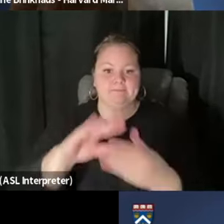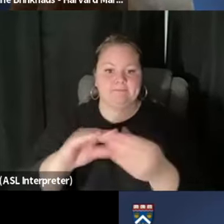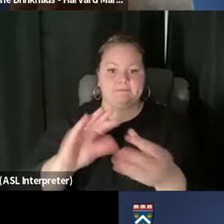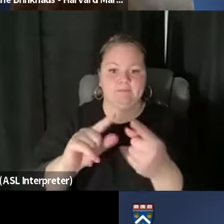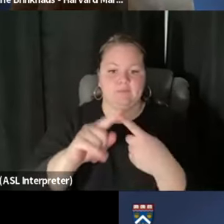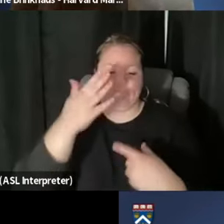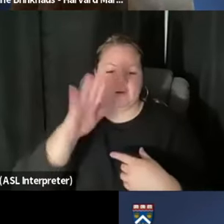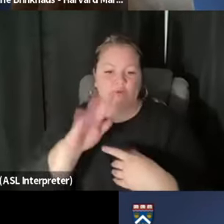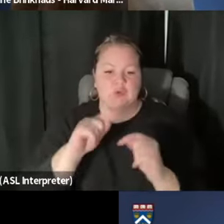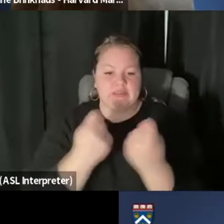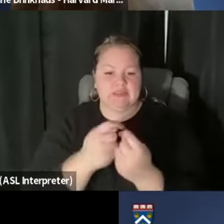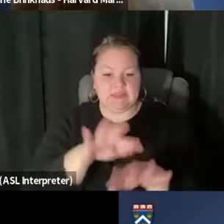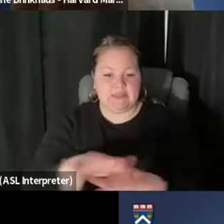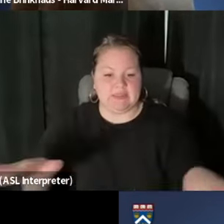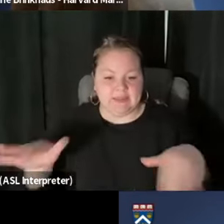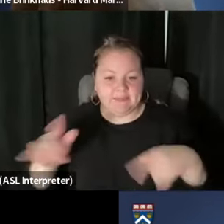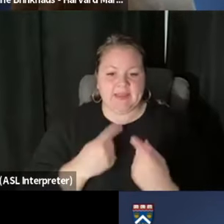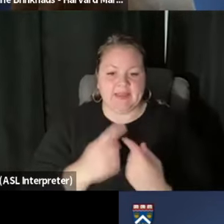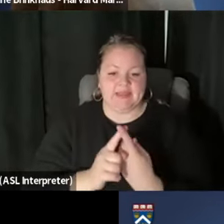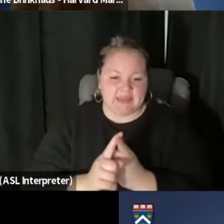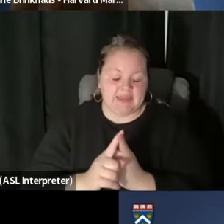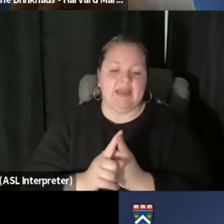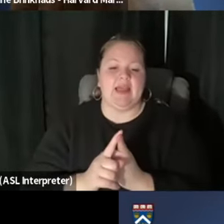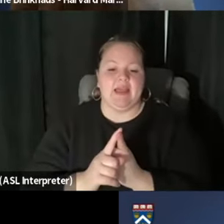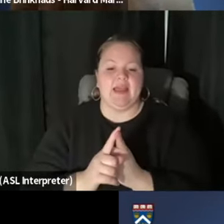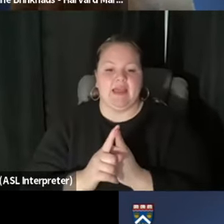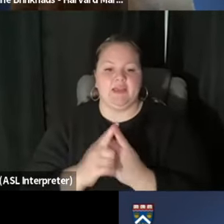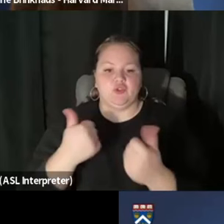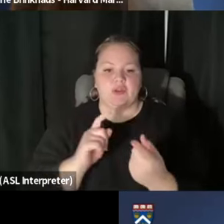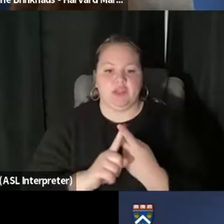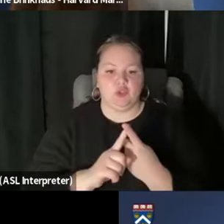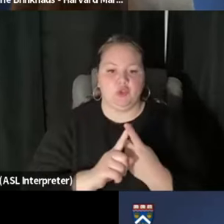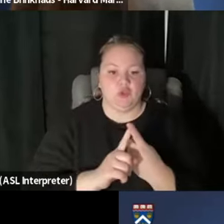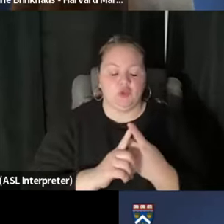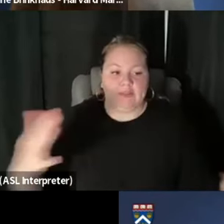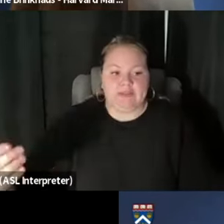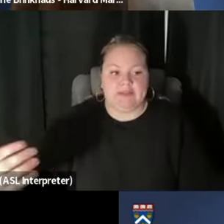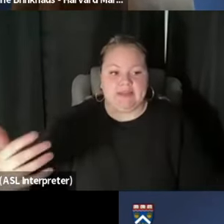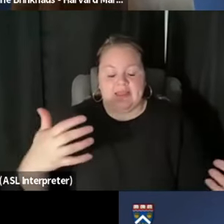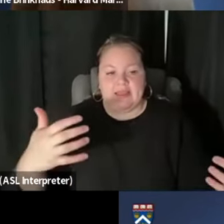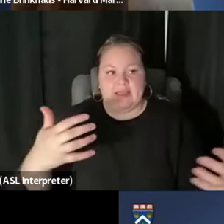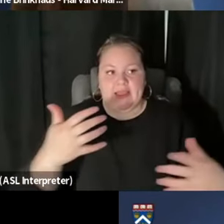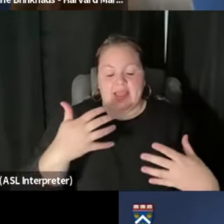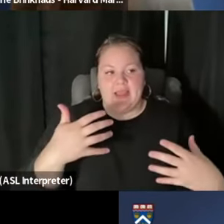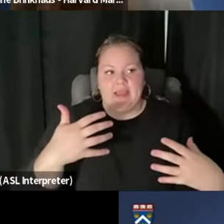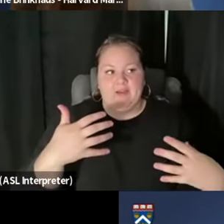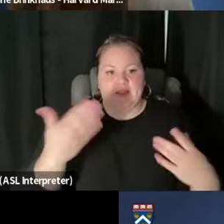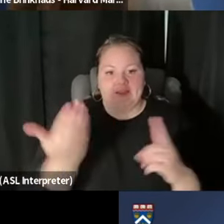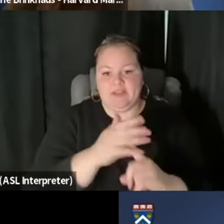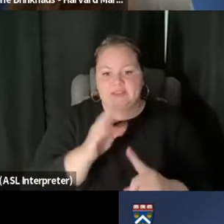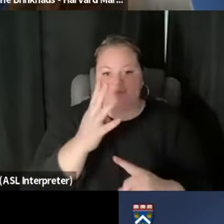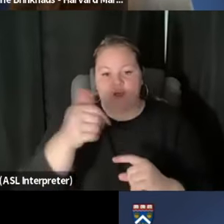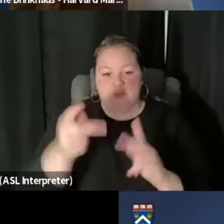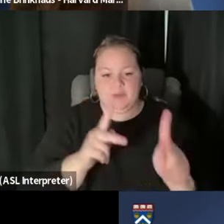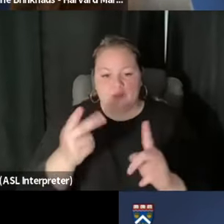then going around and rallying people because you had to get four people on your team as well. So it was like a really like team building experience and opportunity